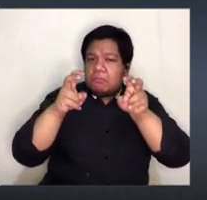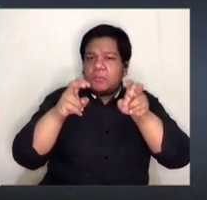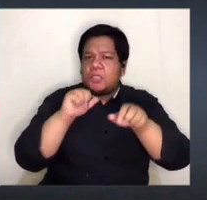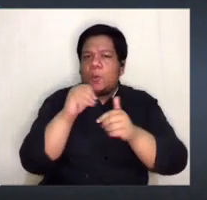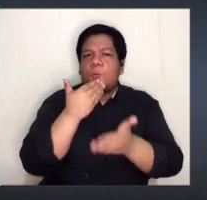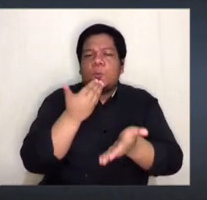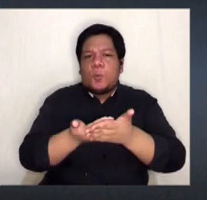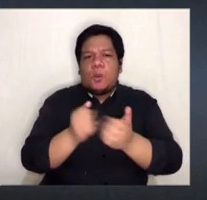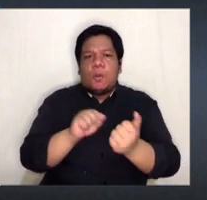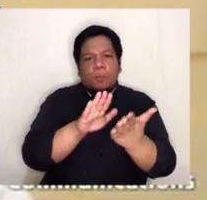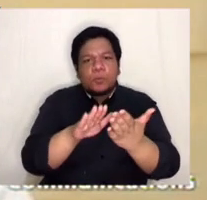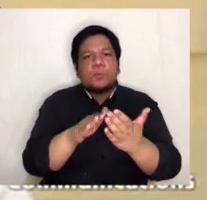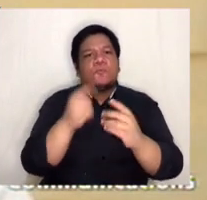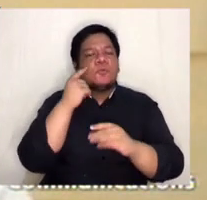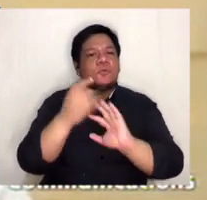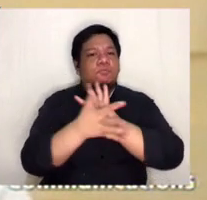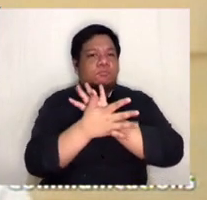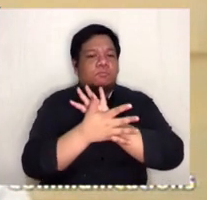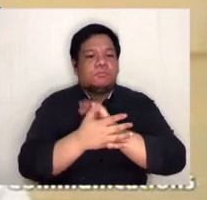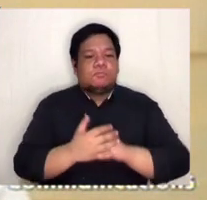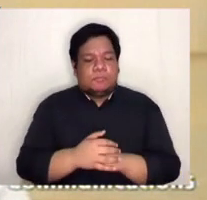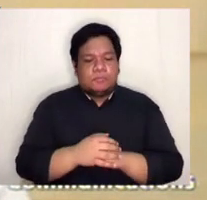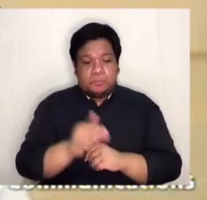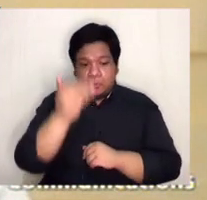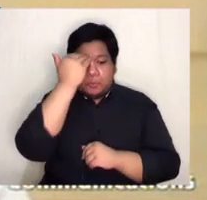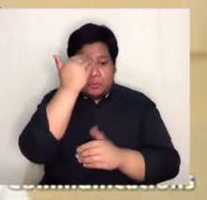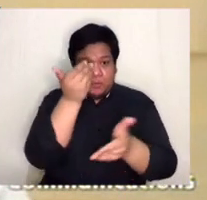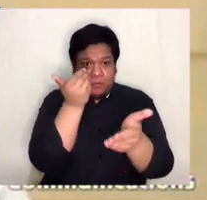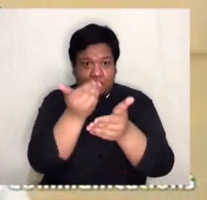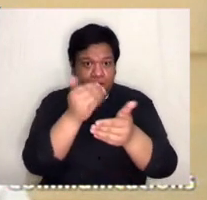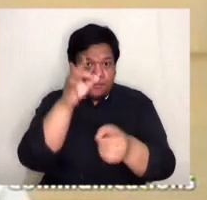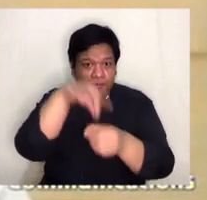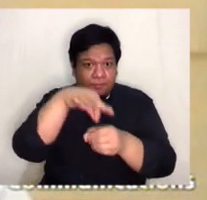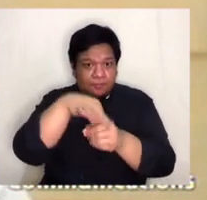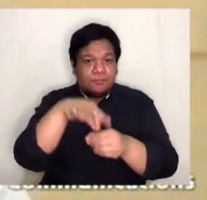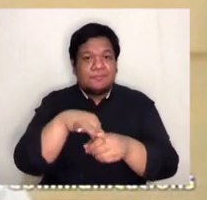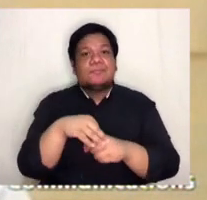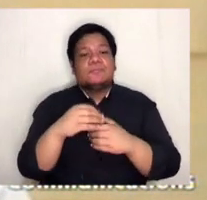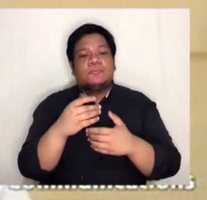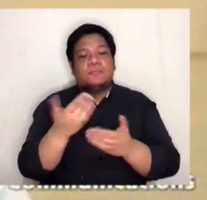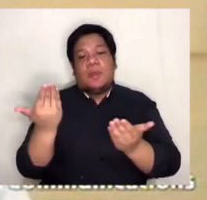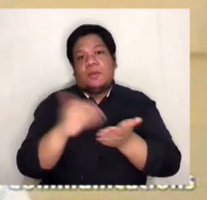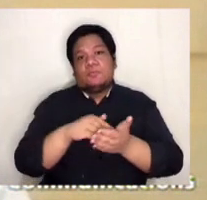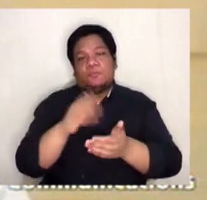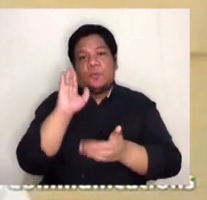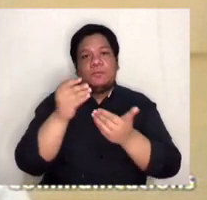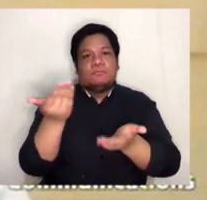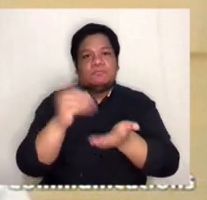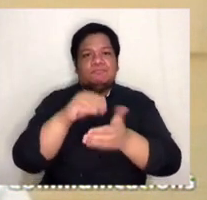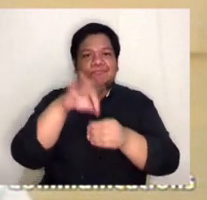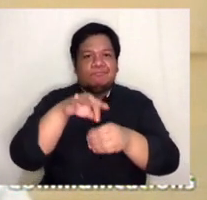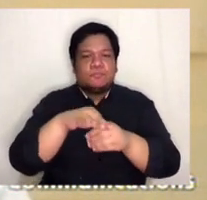to the COVID-19 pandemic. Alam niyo naman, malapit na election. Election is itong si Senator Pangilinan. Di ako nagtataka sa